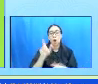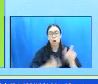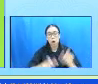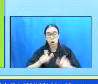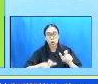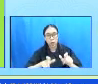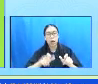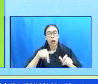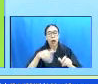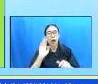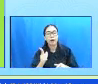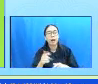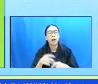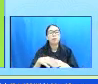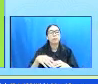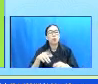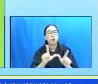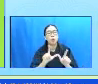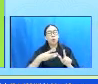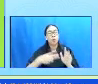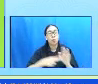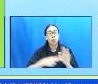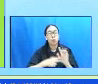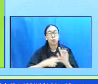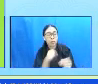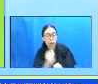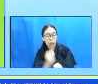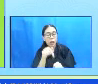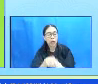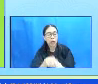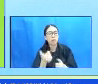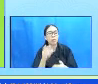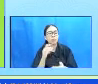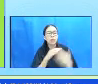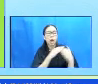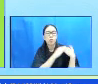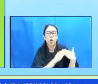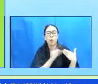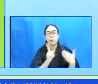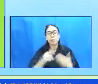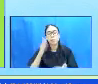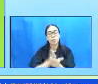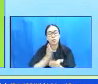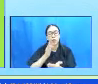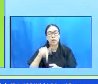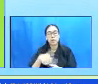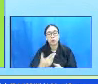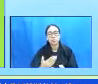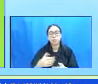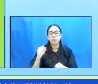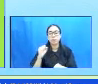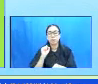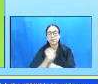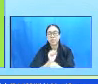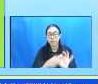this area, working together, particularly with the women smallholders, are as key groups that can contribute for